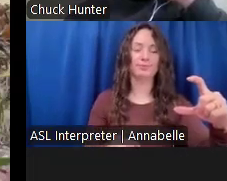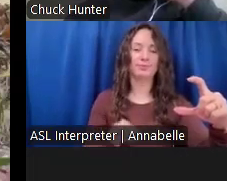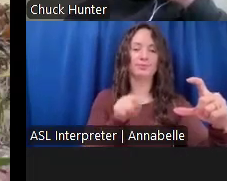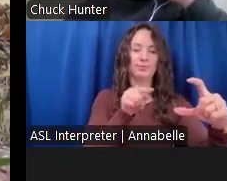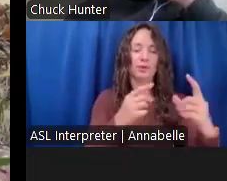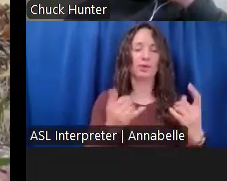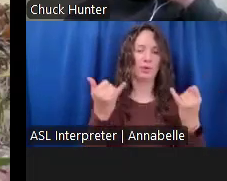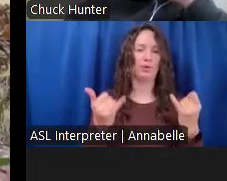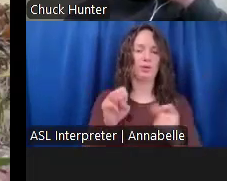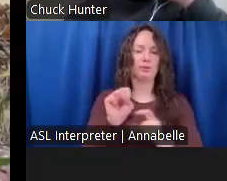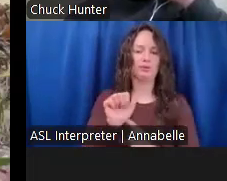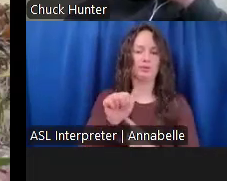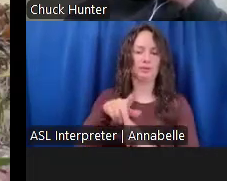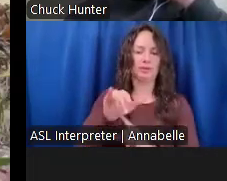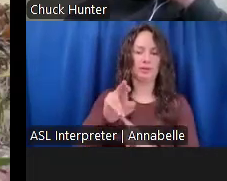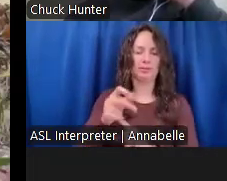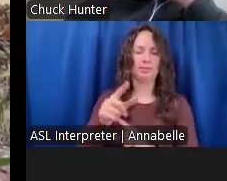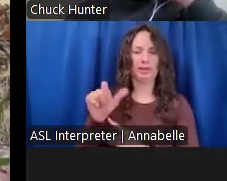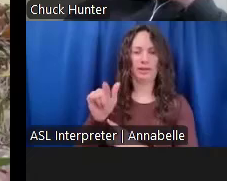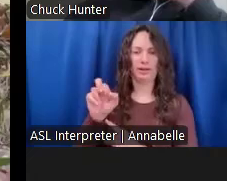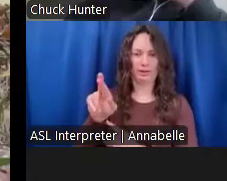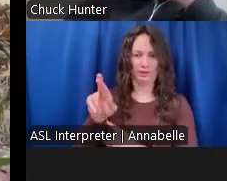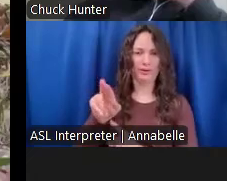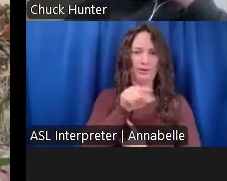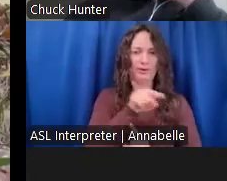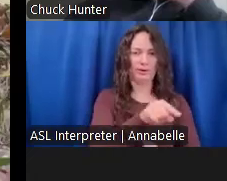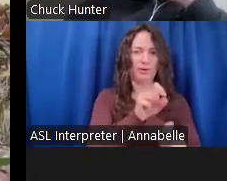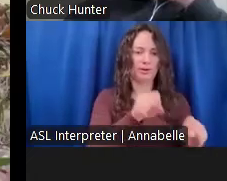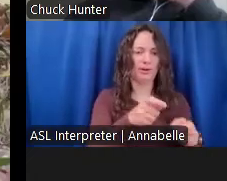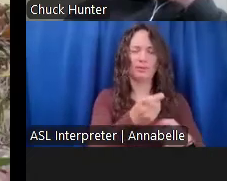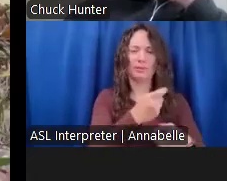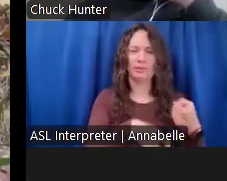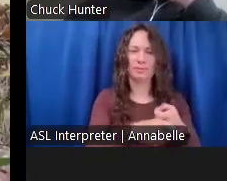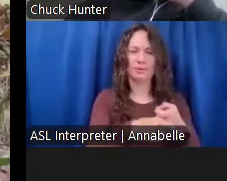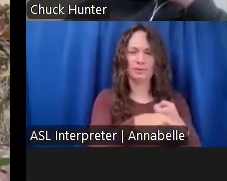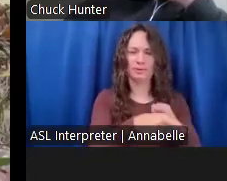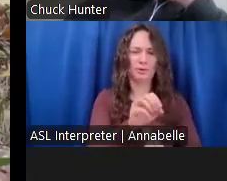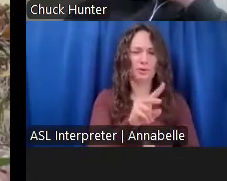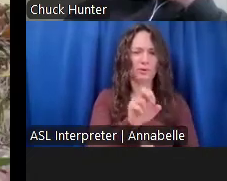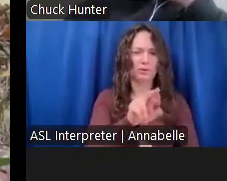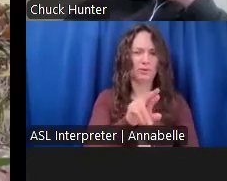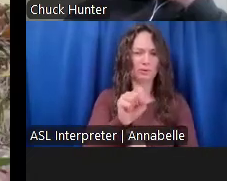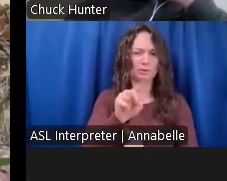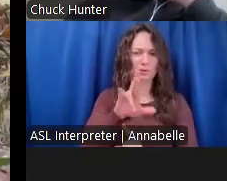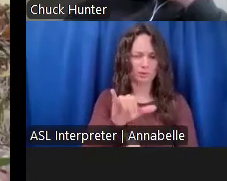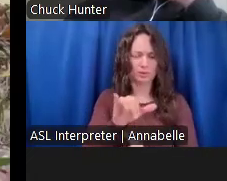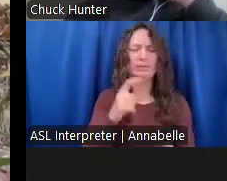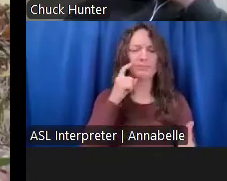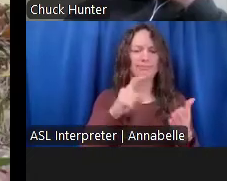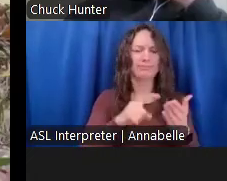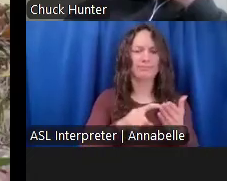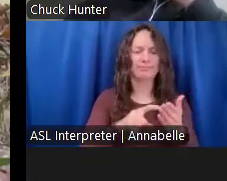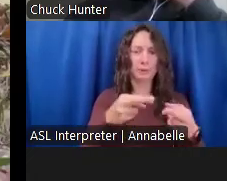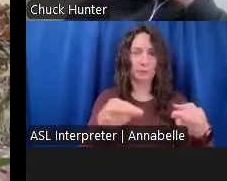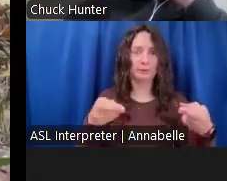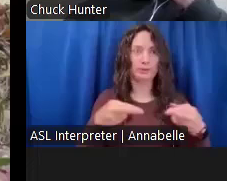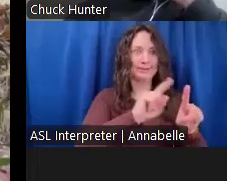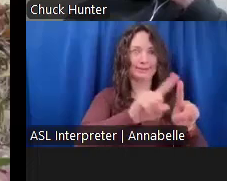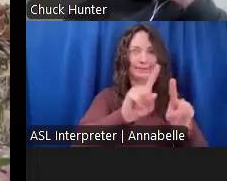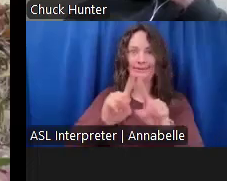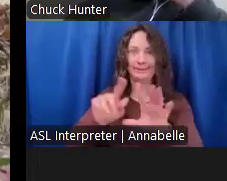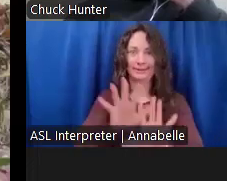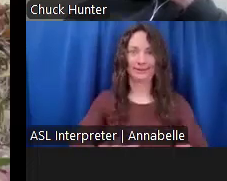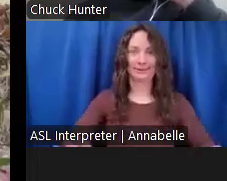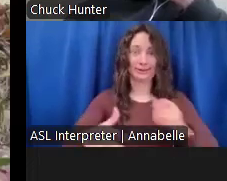sapling layer to replace the overstory, and really identified a lot of regions of our country have at least 1 to 2, if